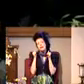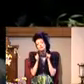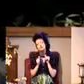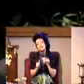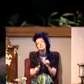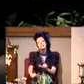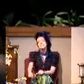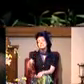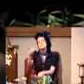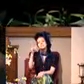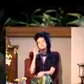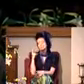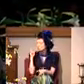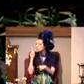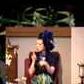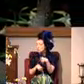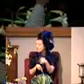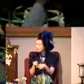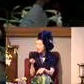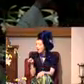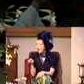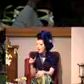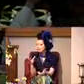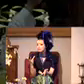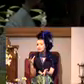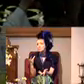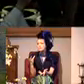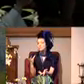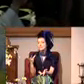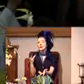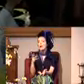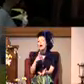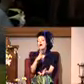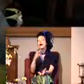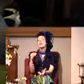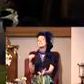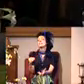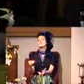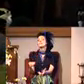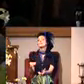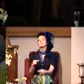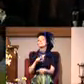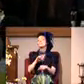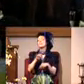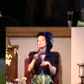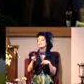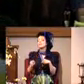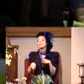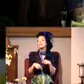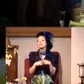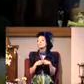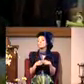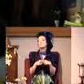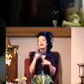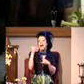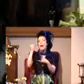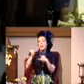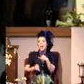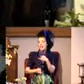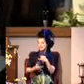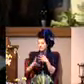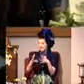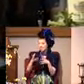tried, they could not. And when at last they took from